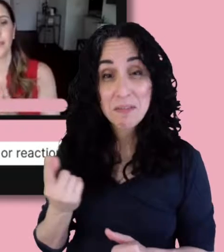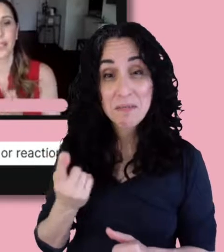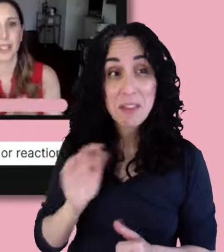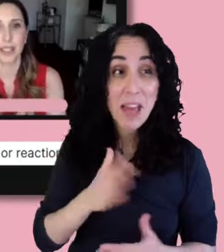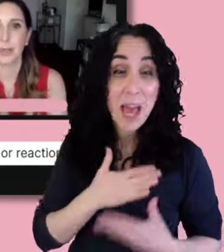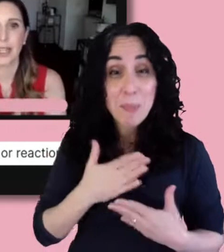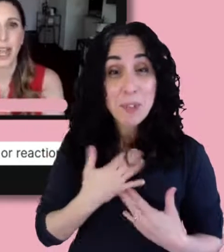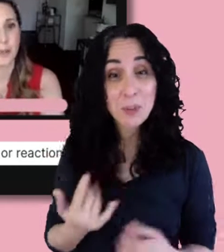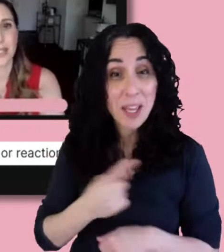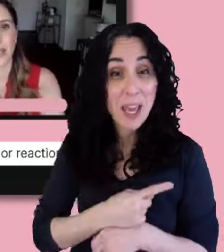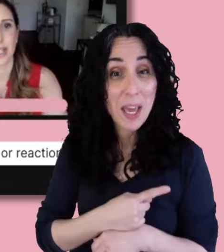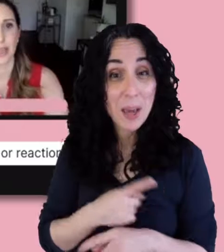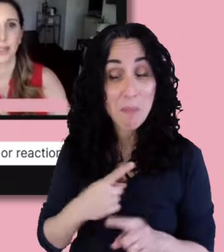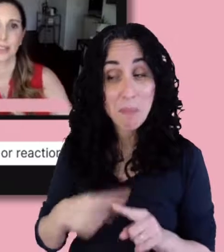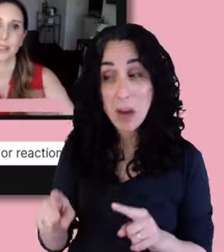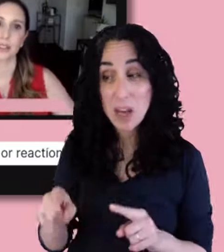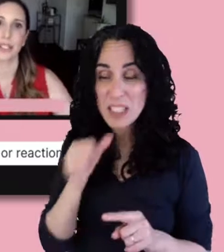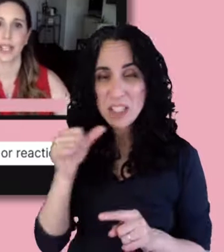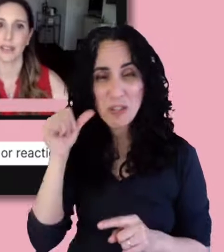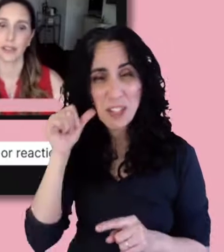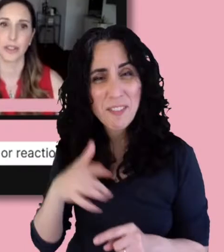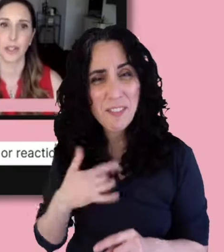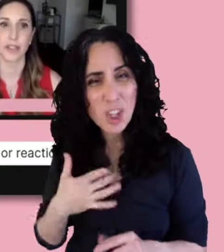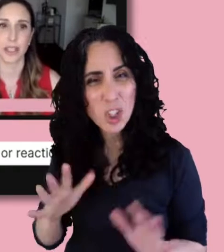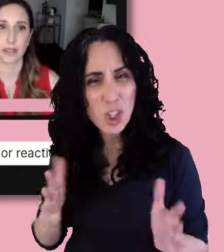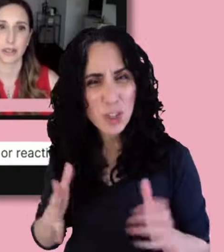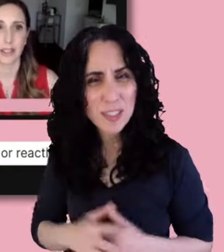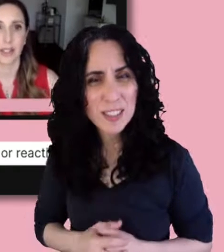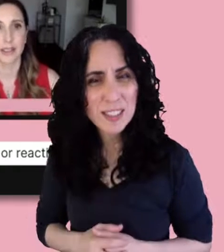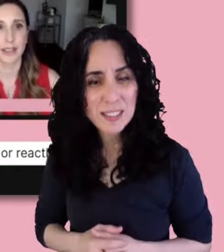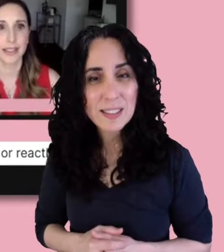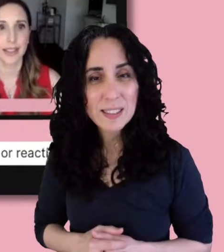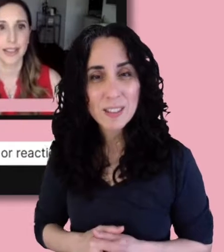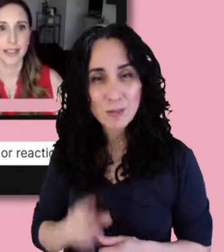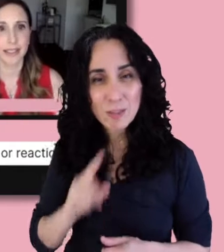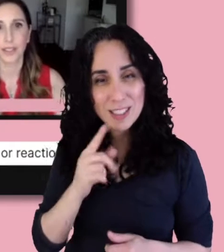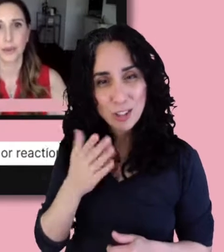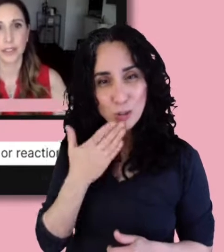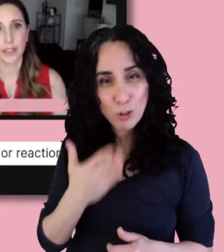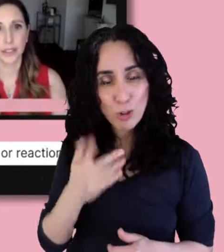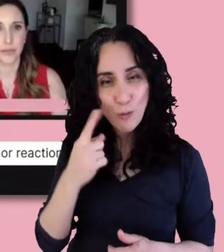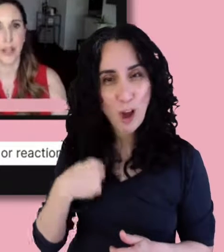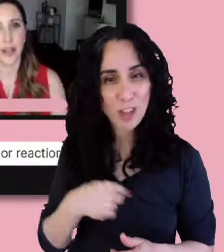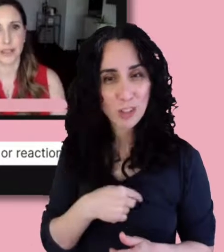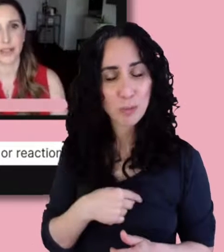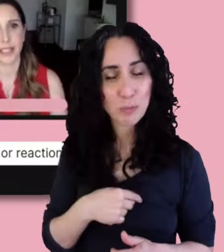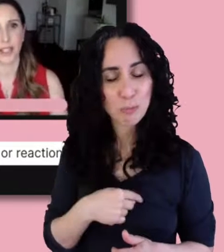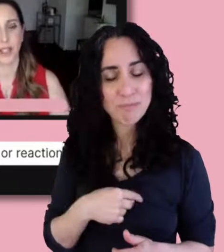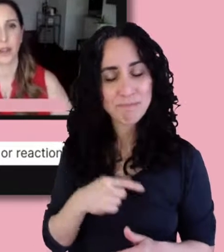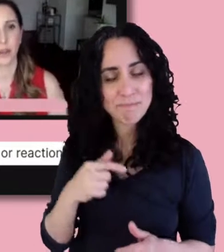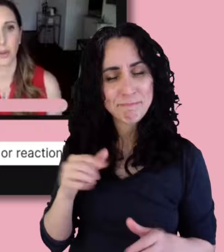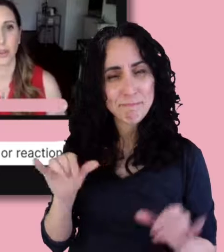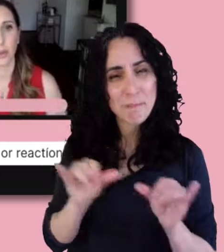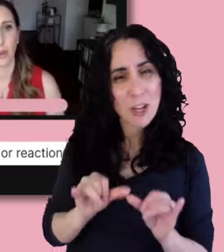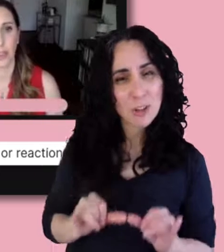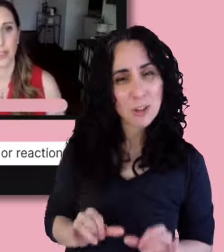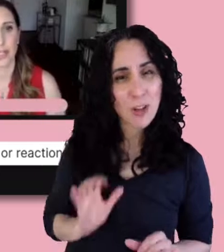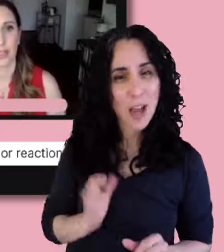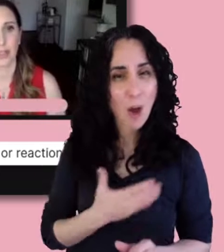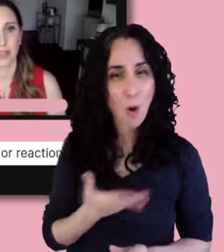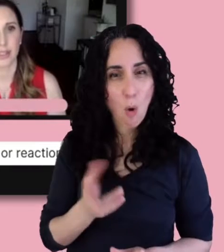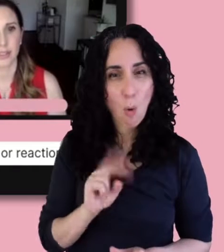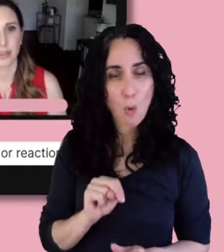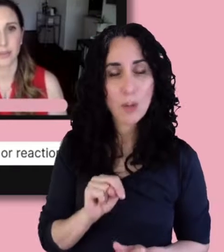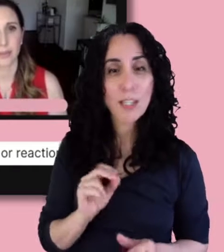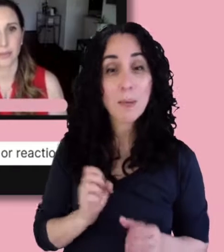I'm feeling happy today, but yesterday I felt nervous. mm. I think it's really good for us to gauge our own emotions on